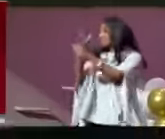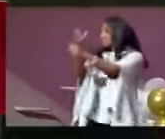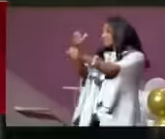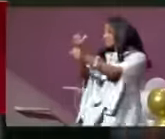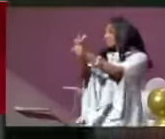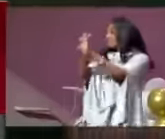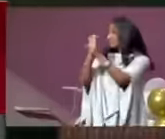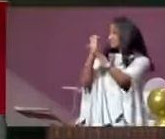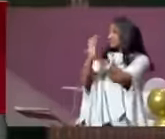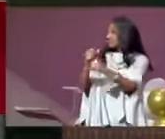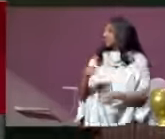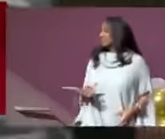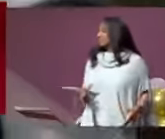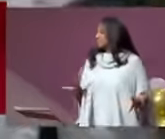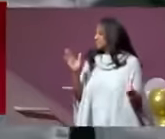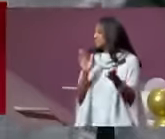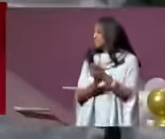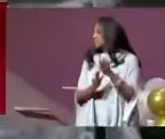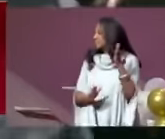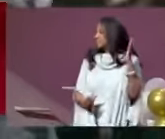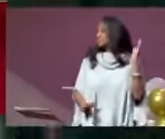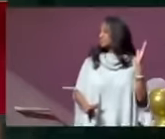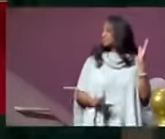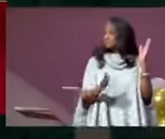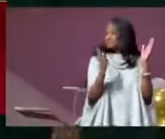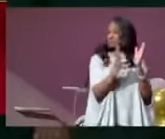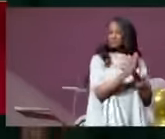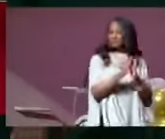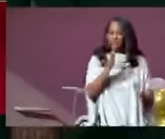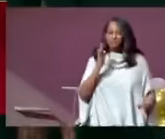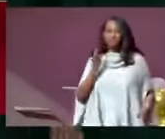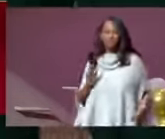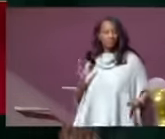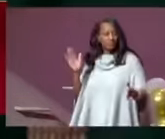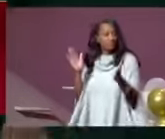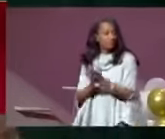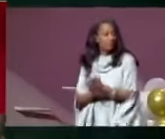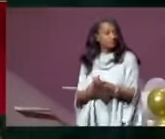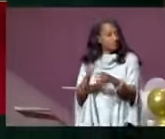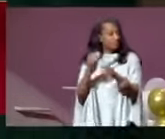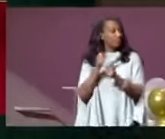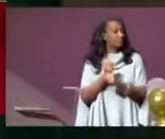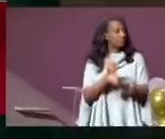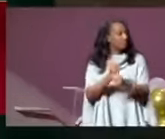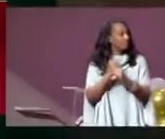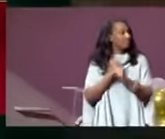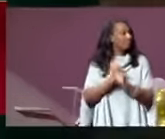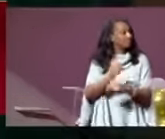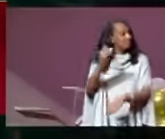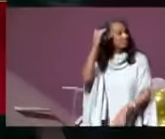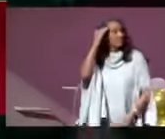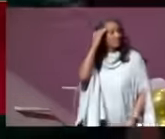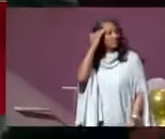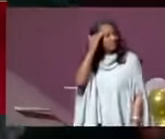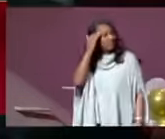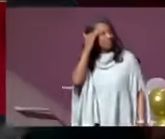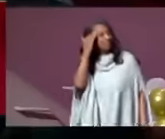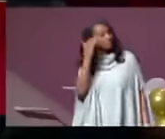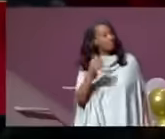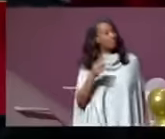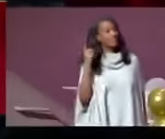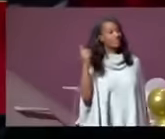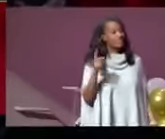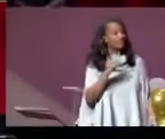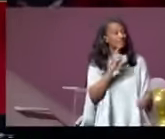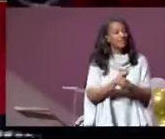tried him. And when I tried him, y'all, guess what? Say, I found out. I found out. He's a covenant keeper.